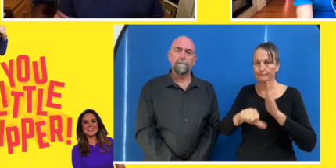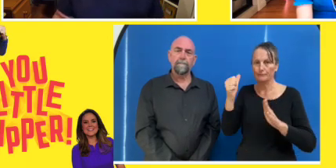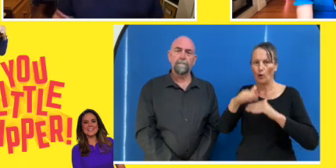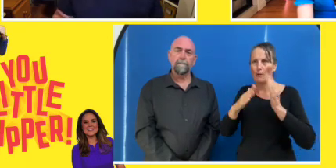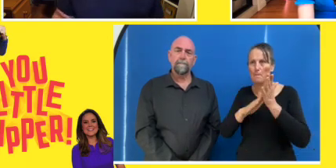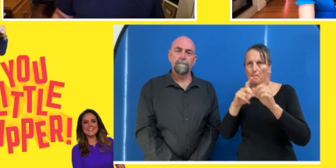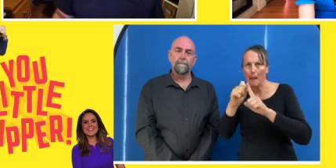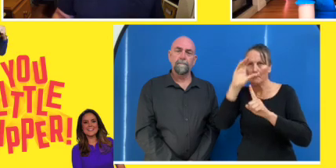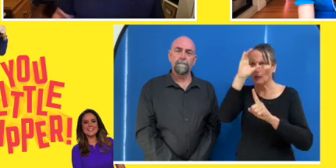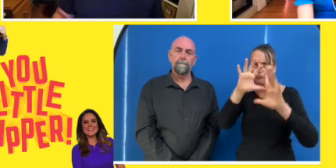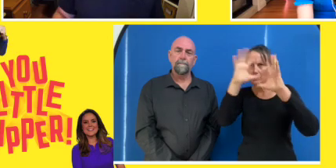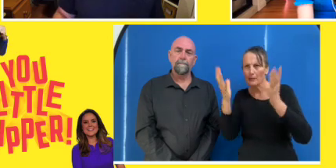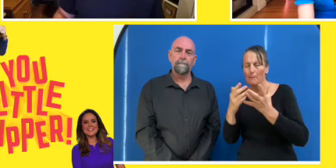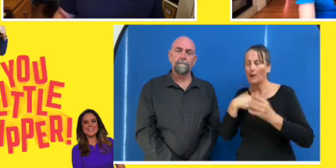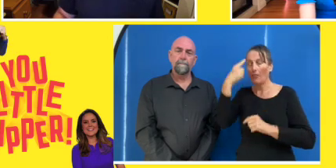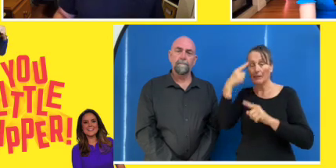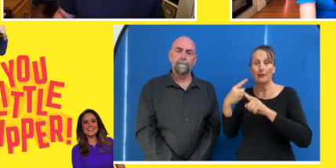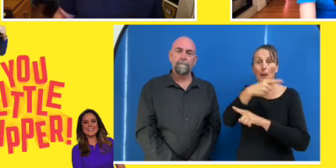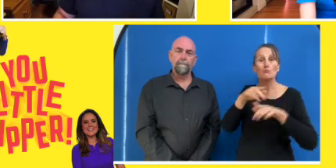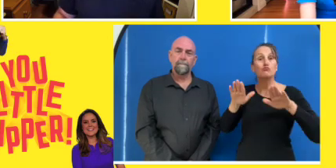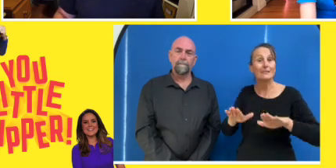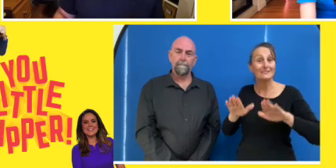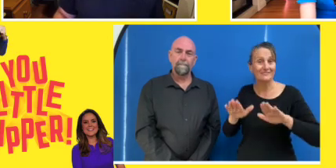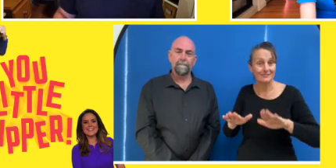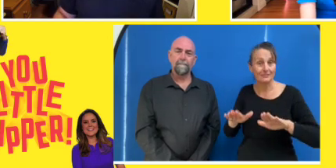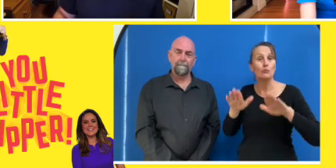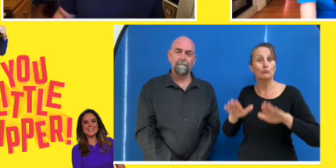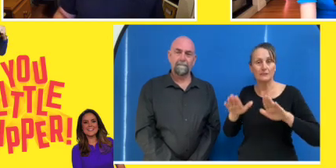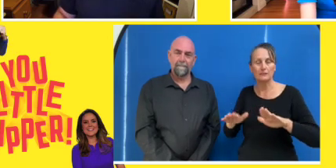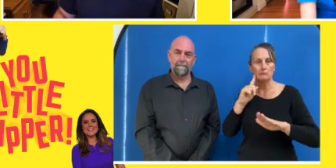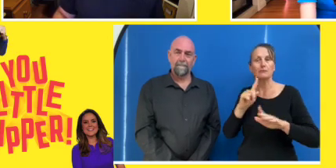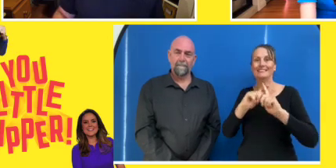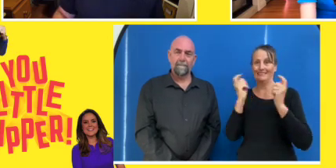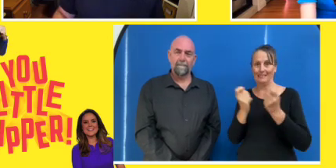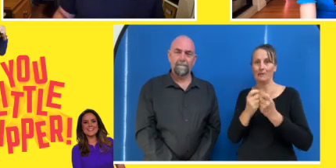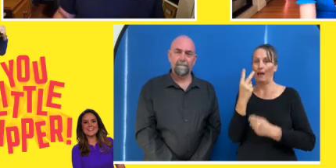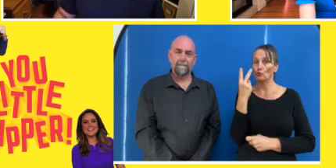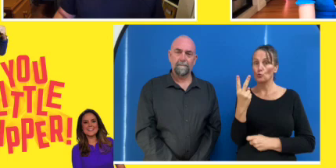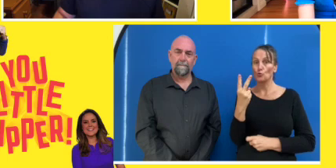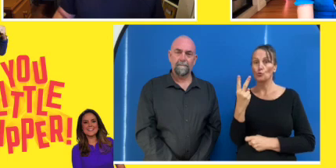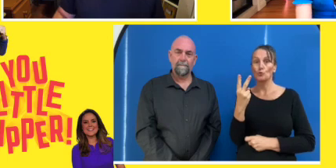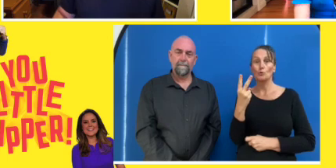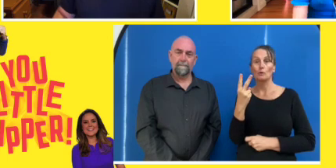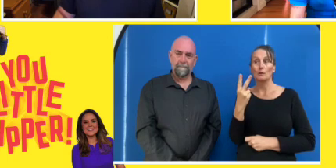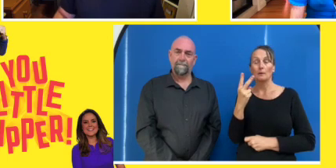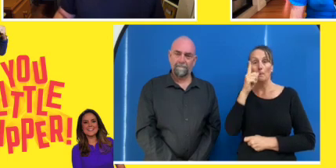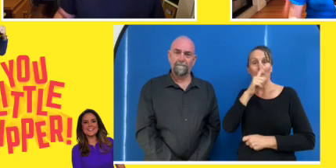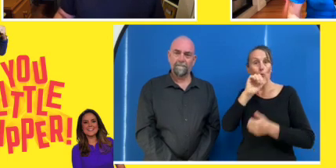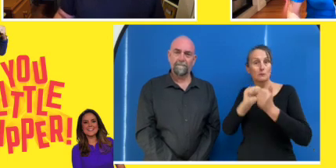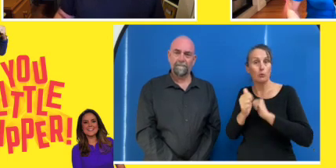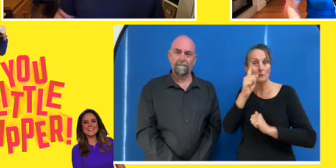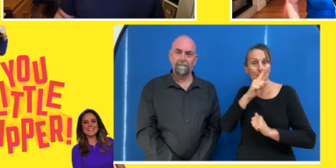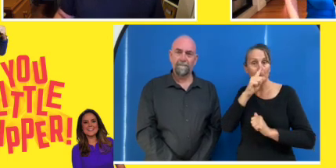just so I can point out that. But over the ditch meaning Great Britain, if we just take it to mean that for context. I'm going to give it to